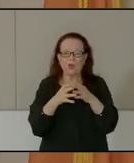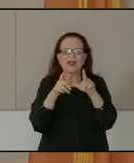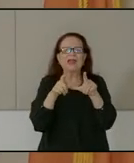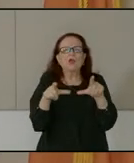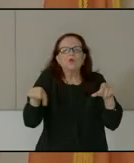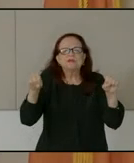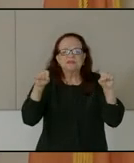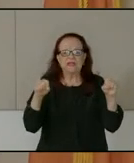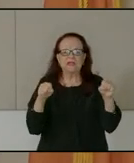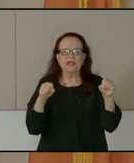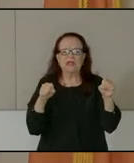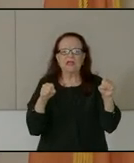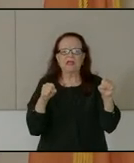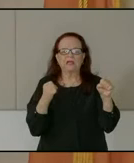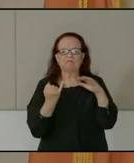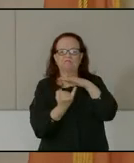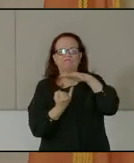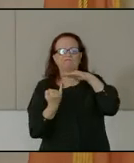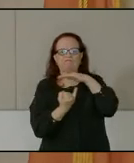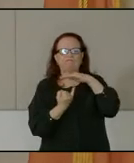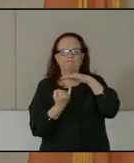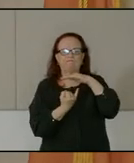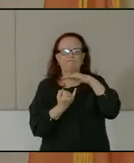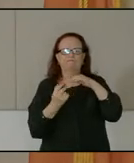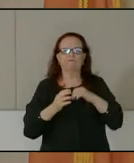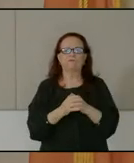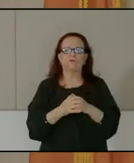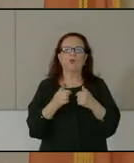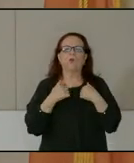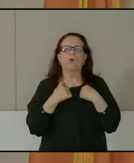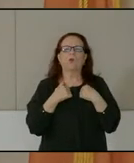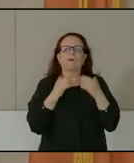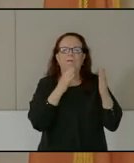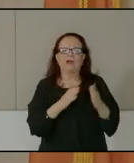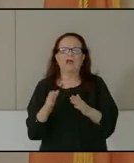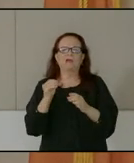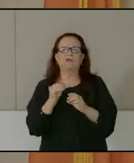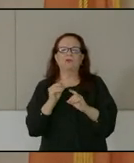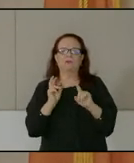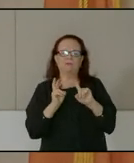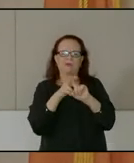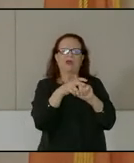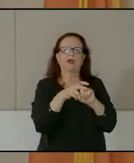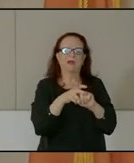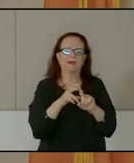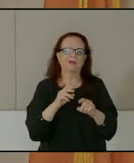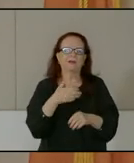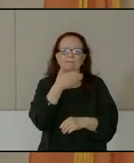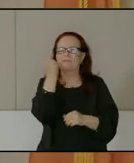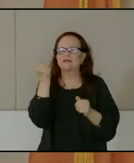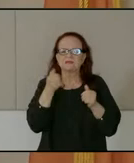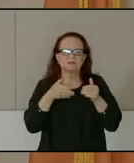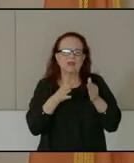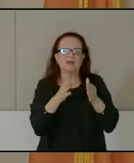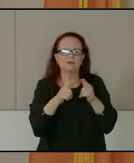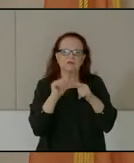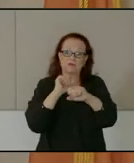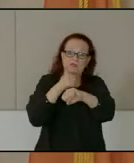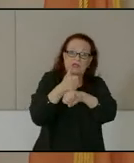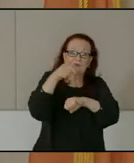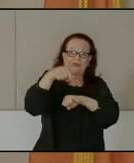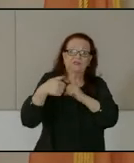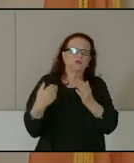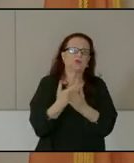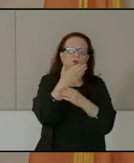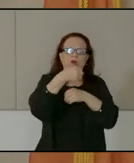linguistically isolated. We intend to apply the best practices learned in forming this new office of Immigrant